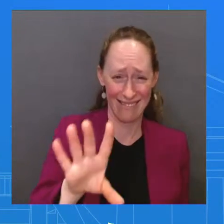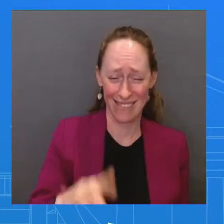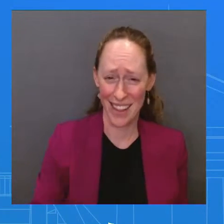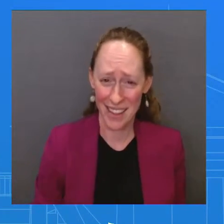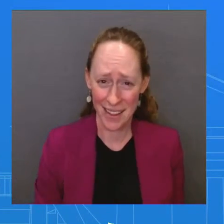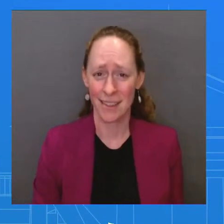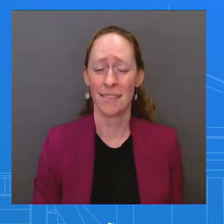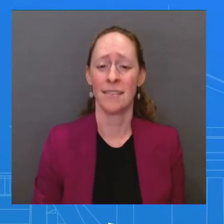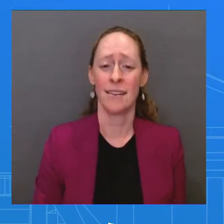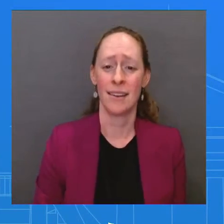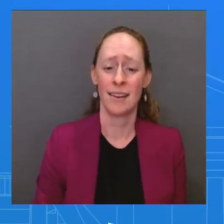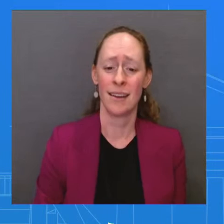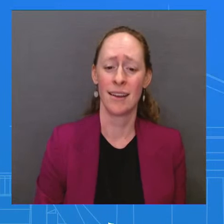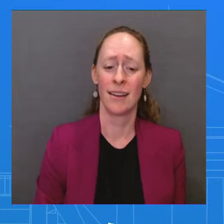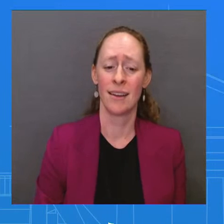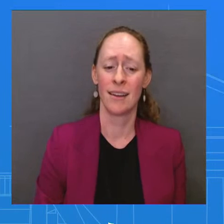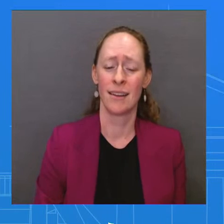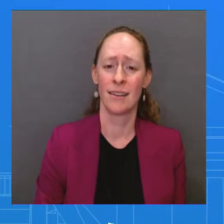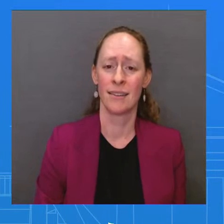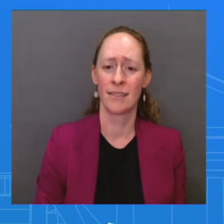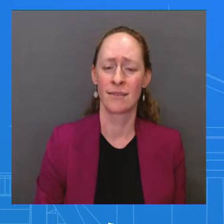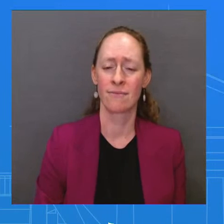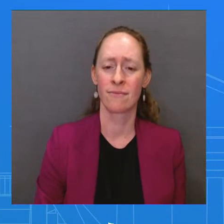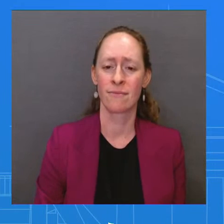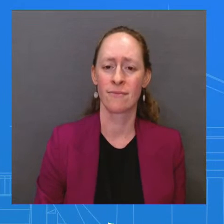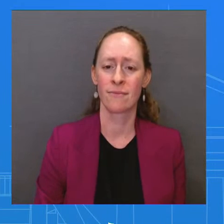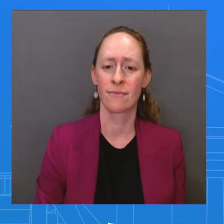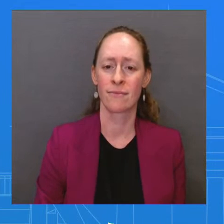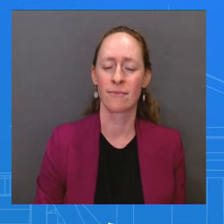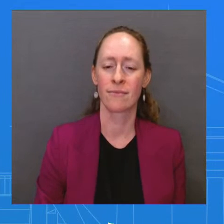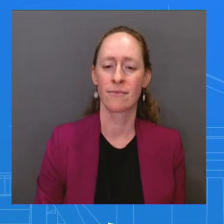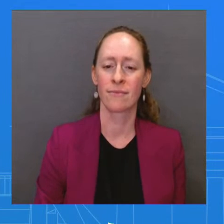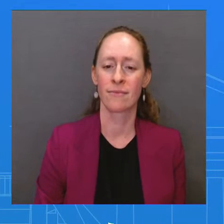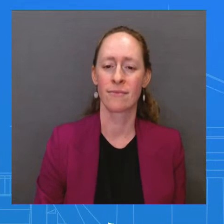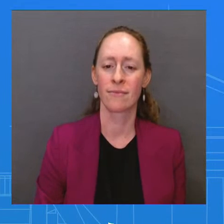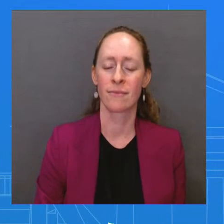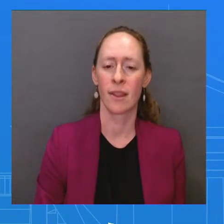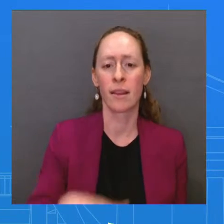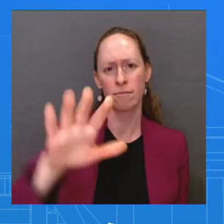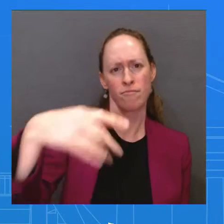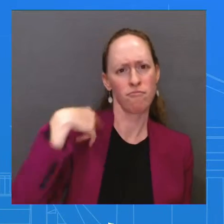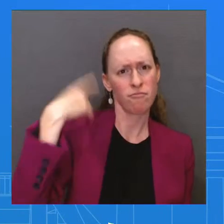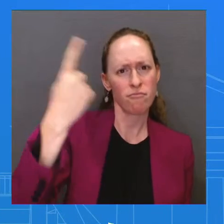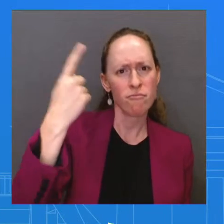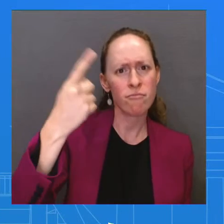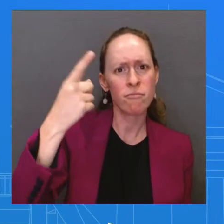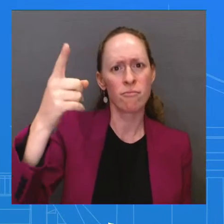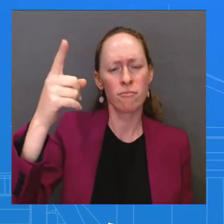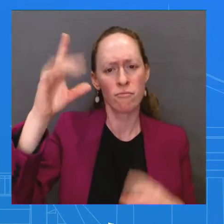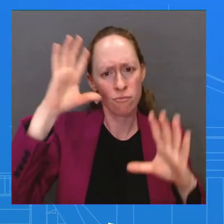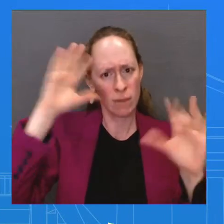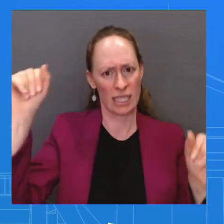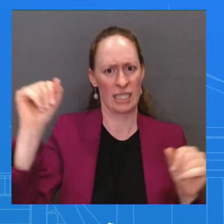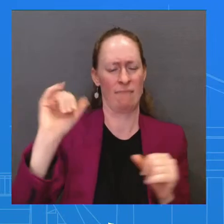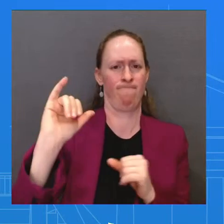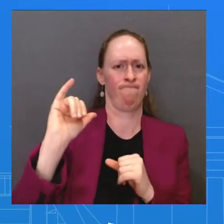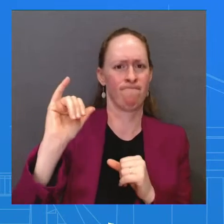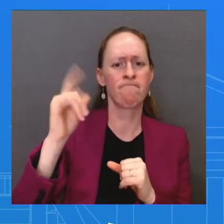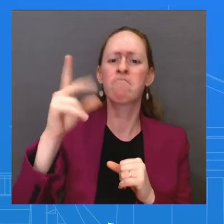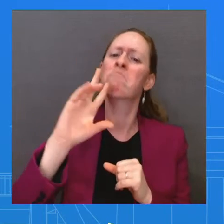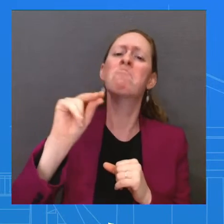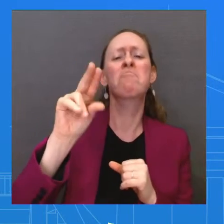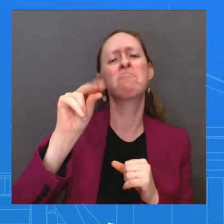president, quote, rather than owning his failure, he fumed to friends about how he was treated like a toddler. Was John Kennedy ever babied like